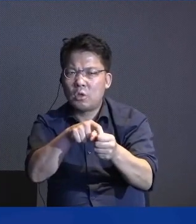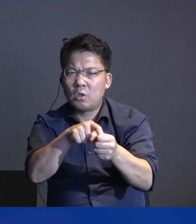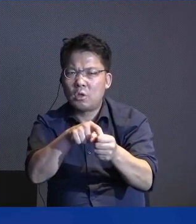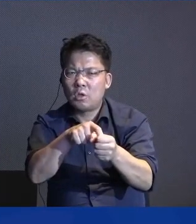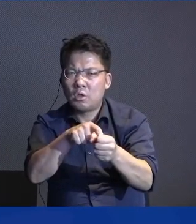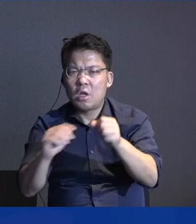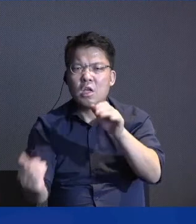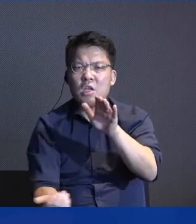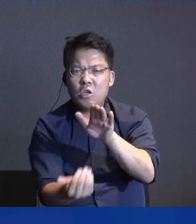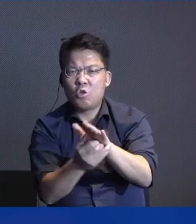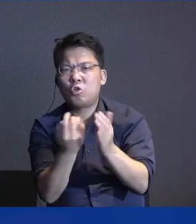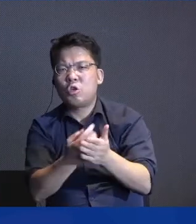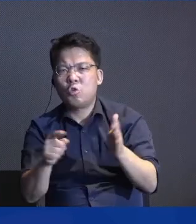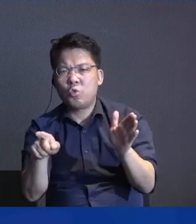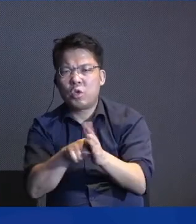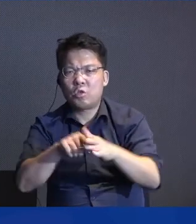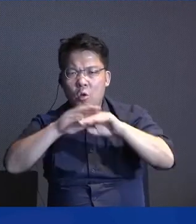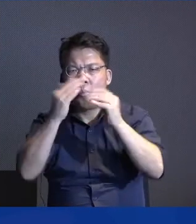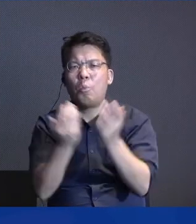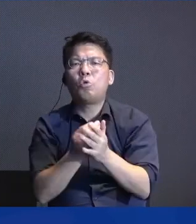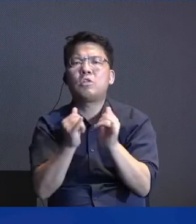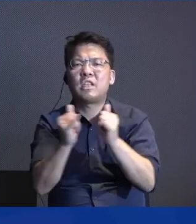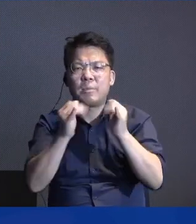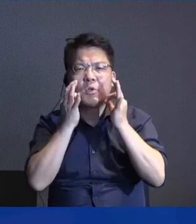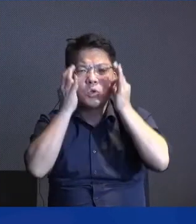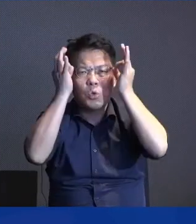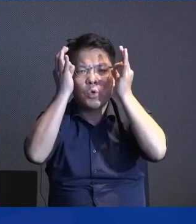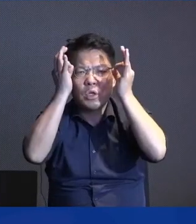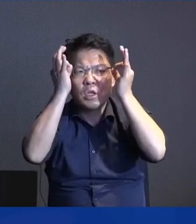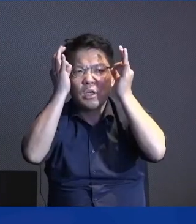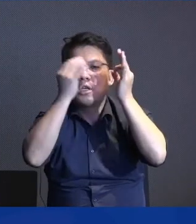we need to